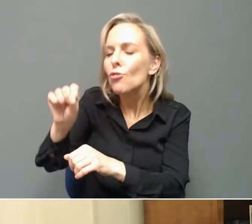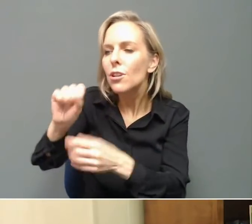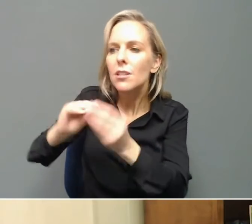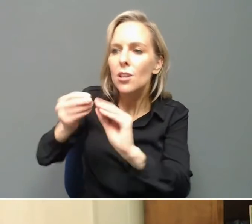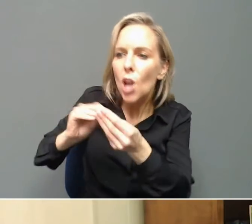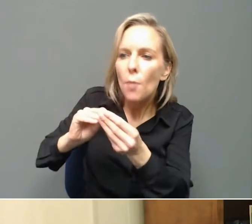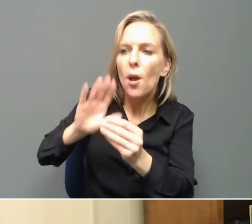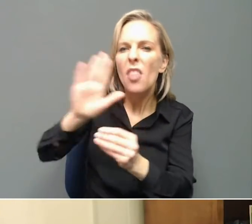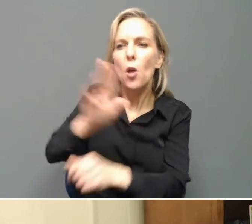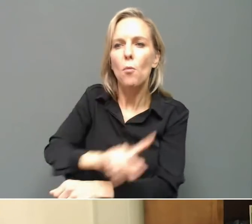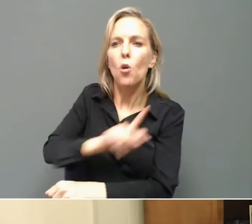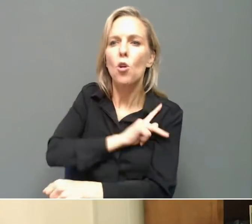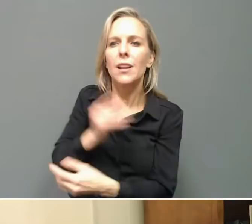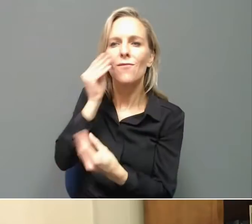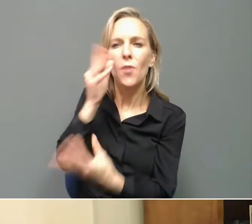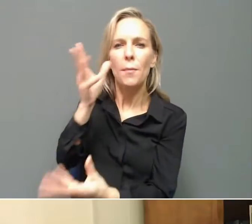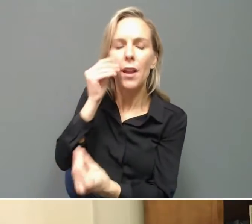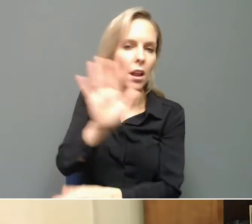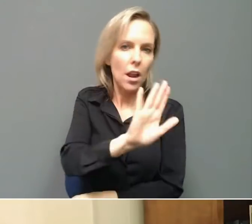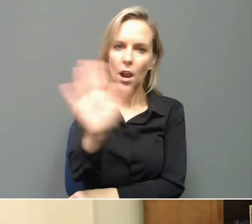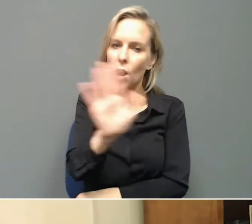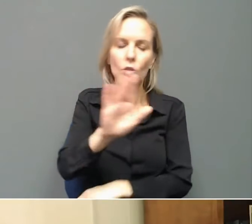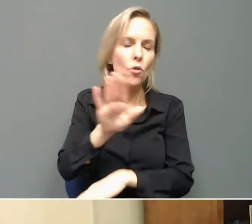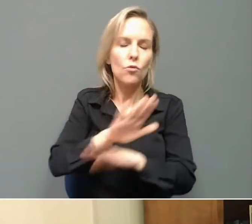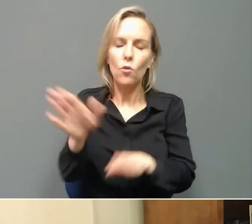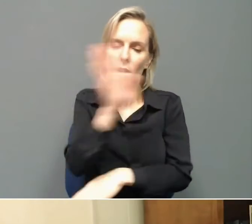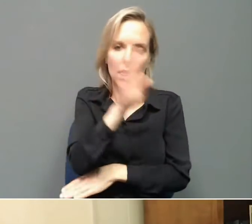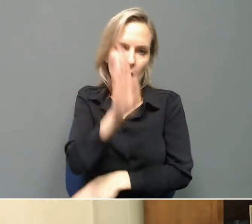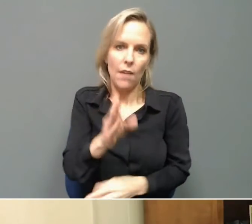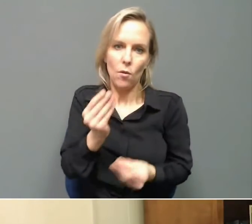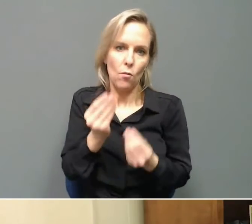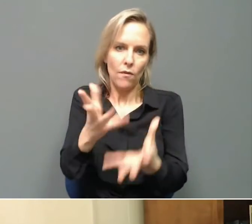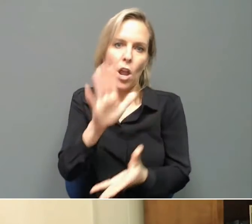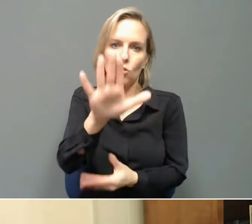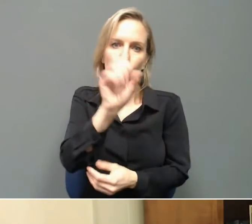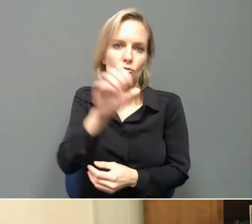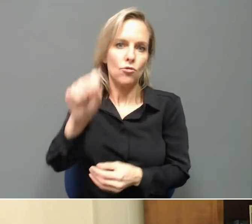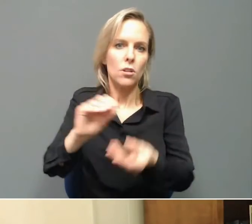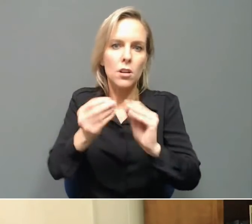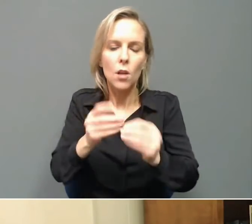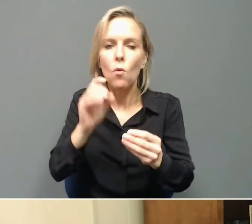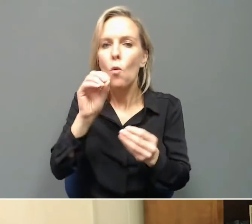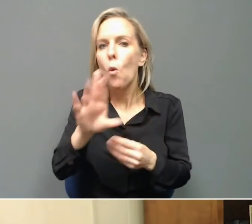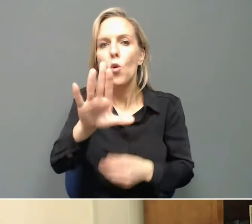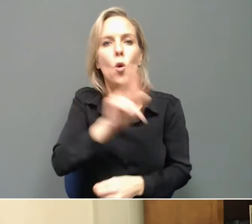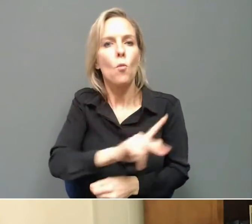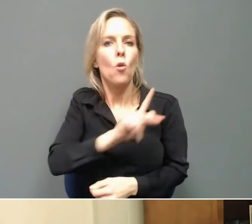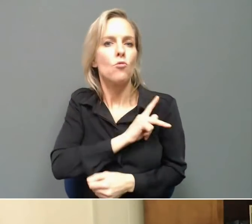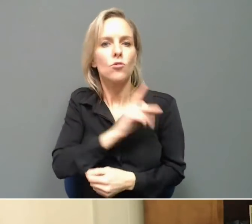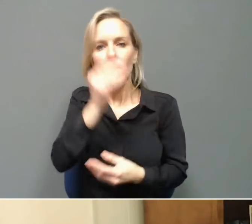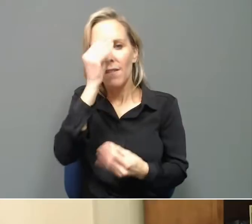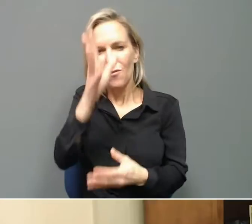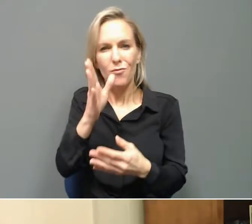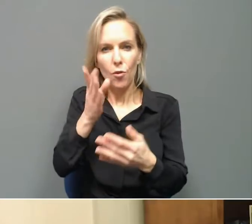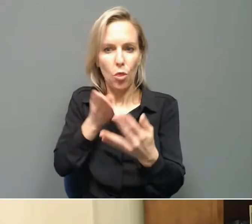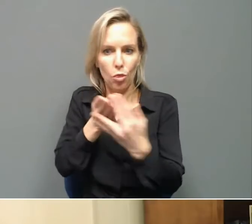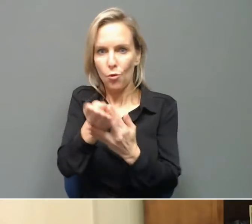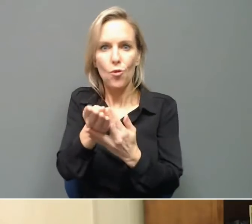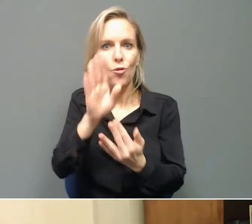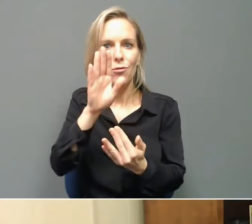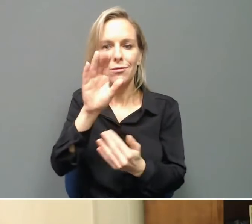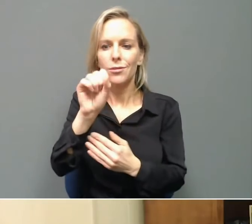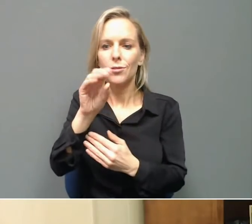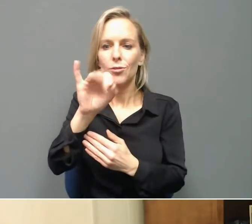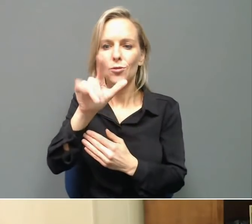personal information. Don't ever give your Social Security number or personal information over social media. That is not how we